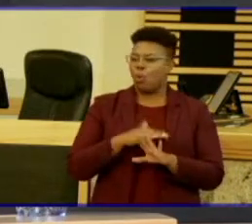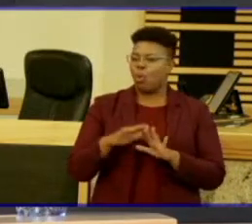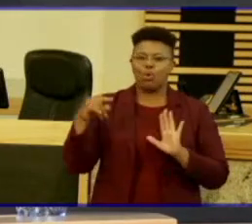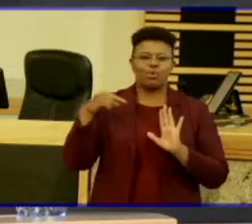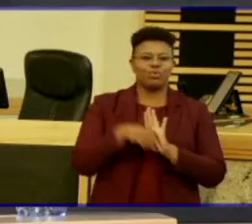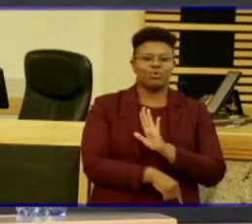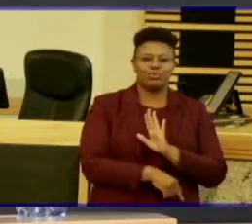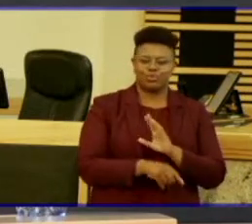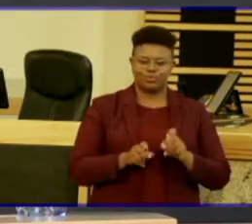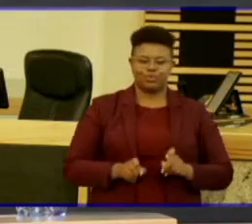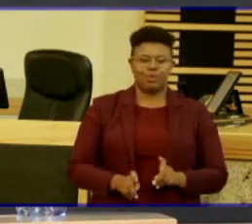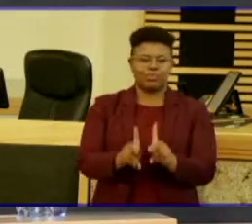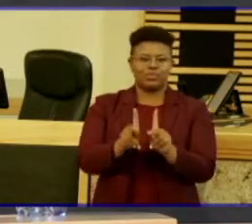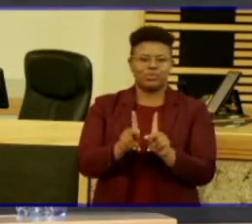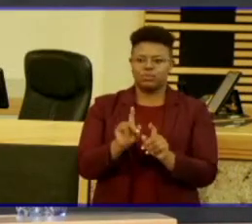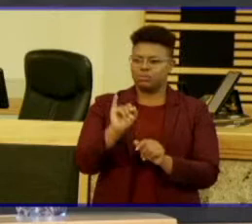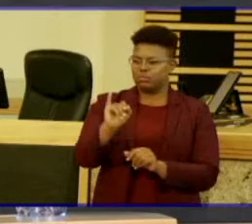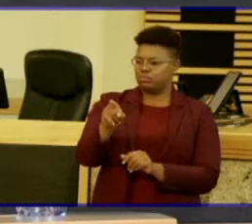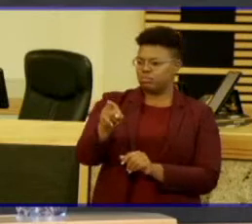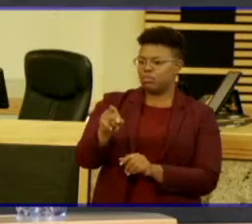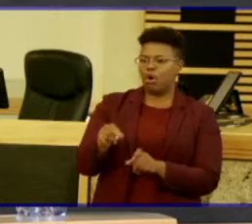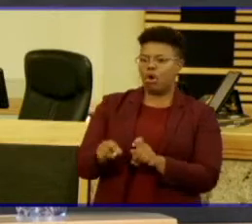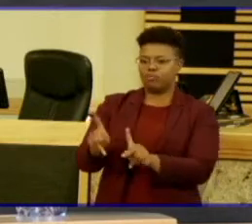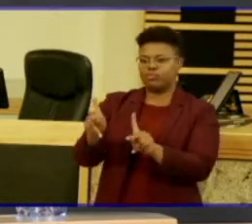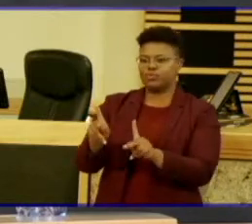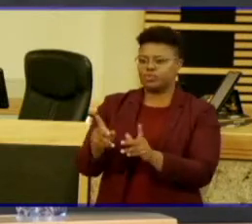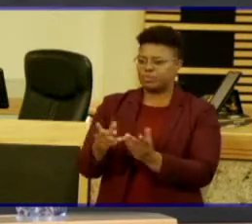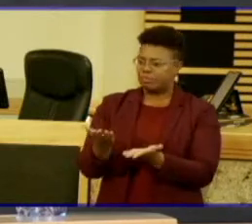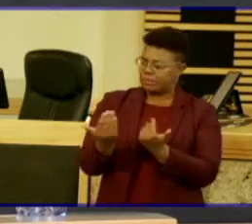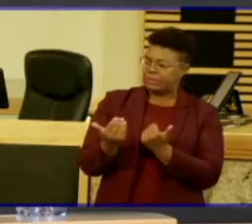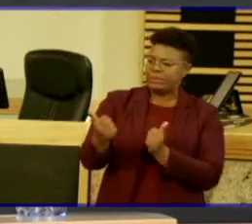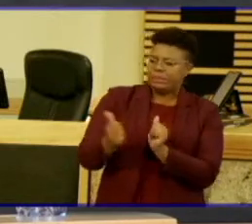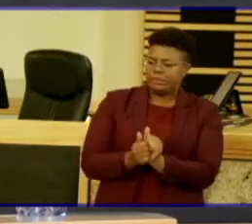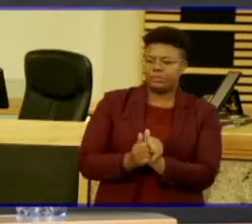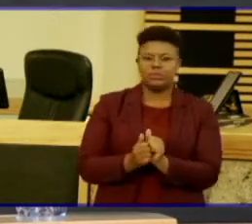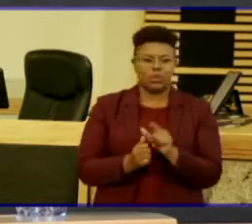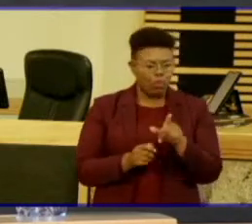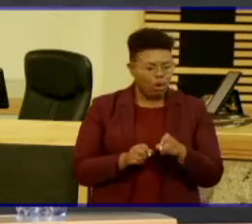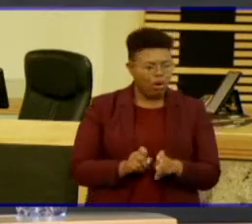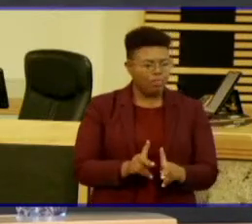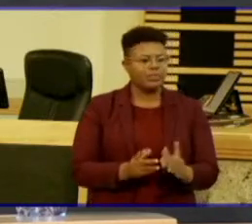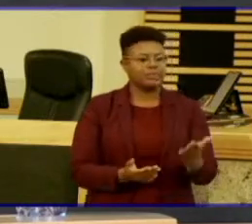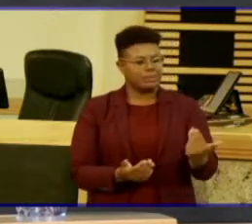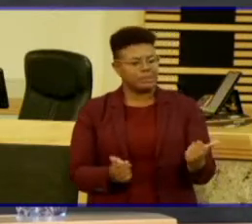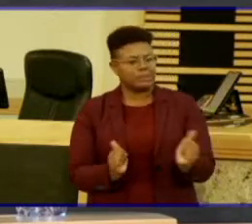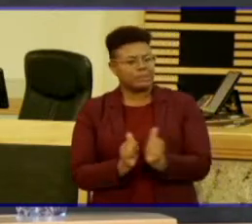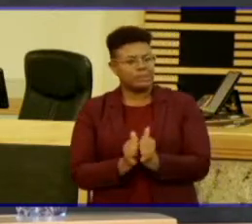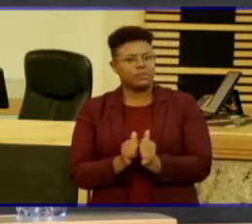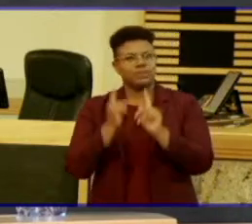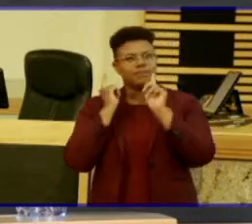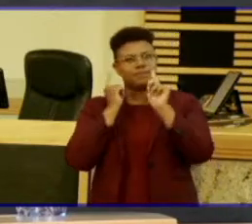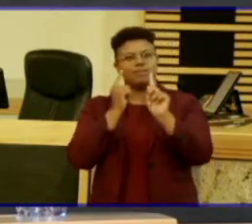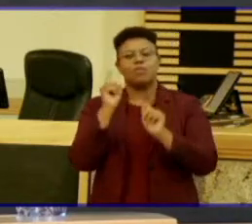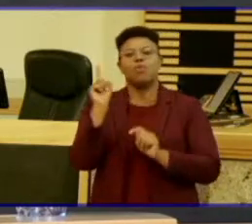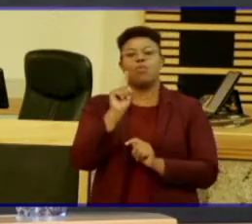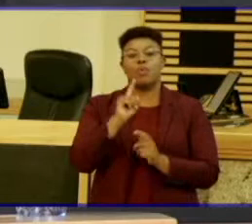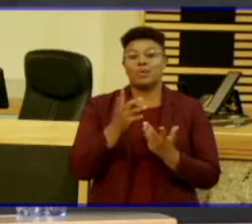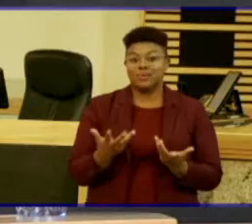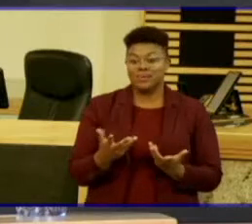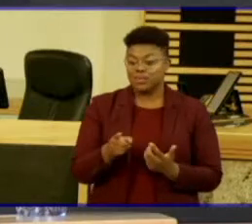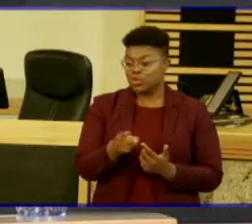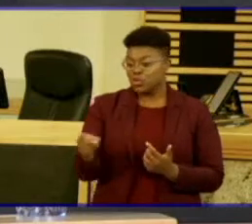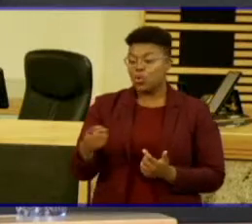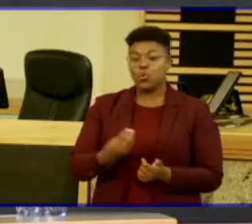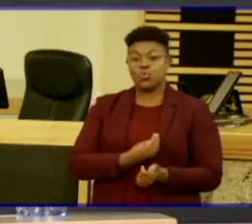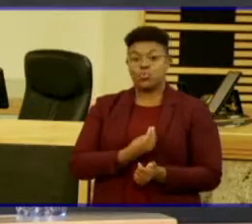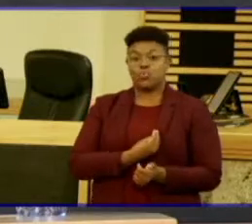na ithuba elivelayo lokukhawulezisa ukunika amathuba okuphuhlisa abantu abatsha kuba uthango